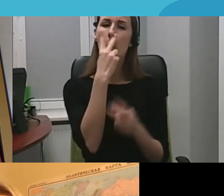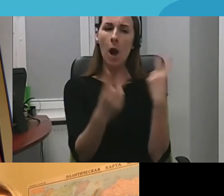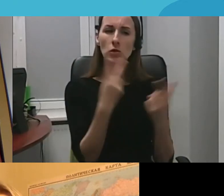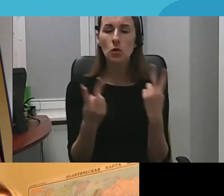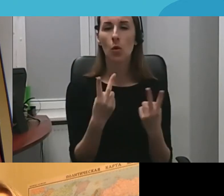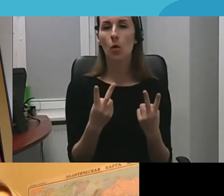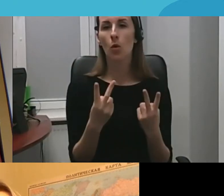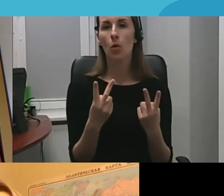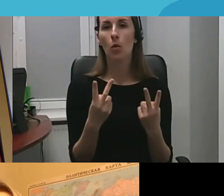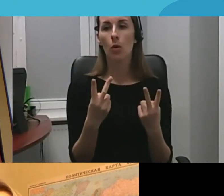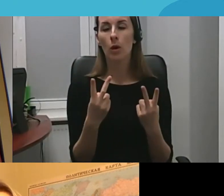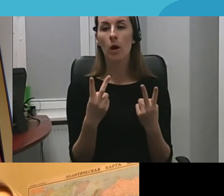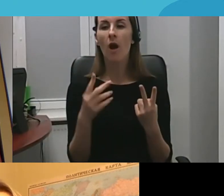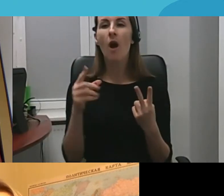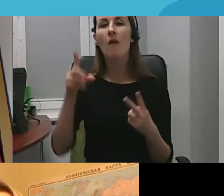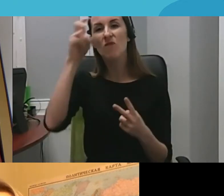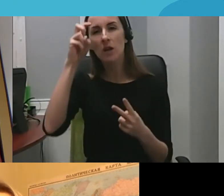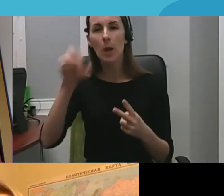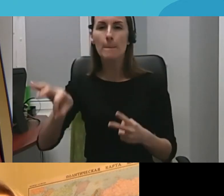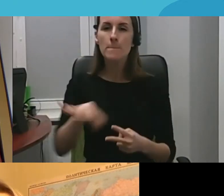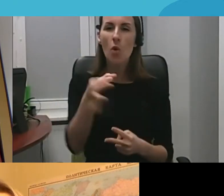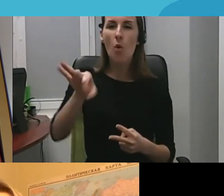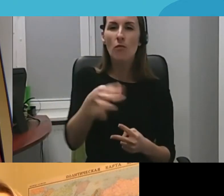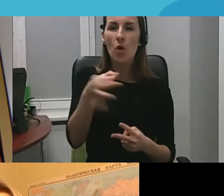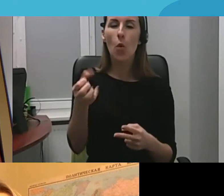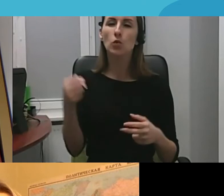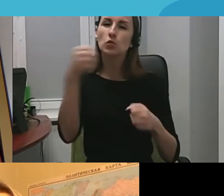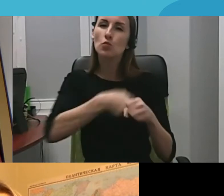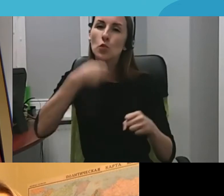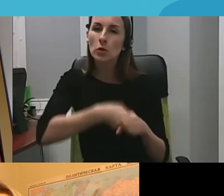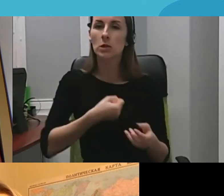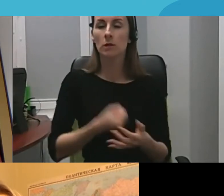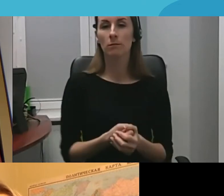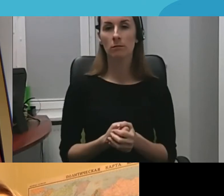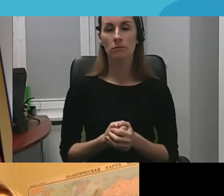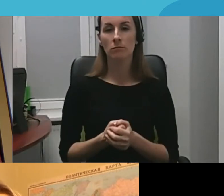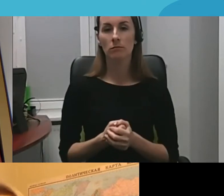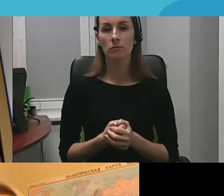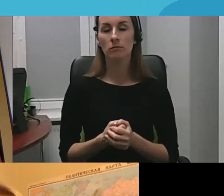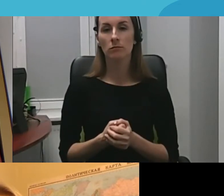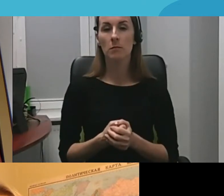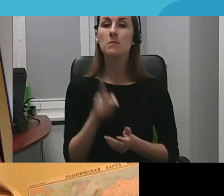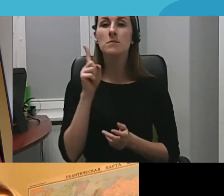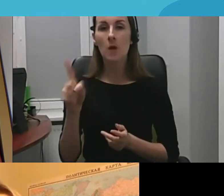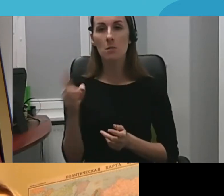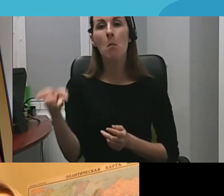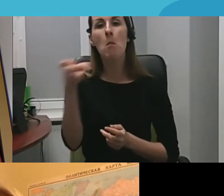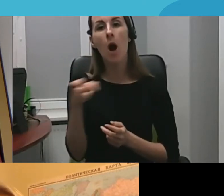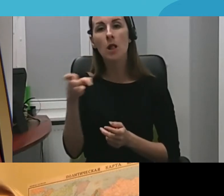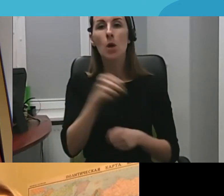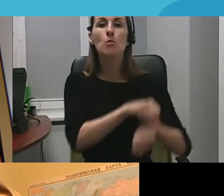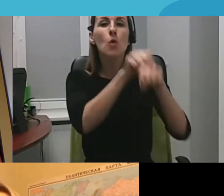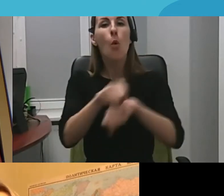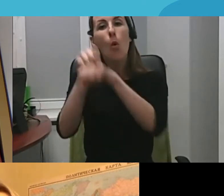this decision. And the demand, the joint demand of Belarus protesters are new elections. And I'm happy